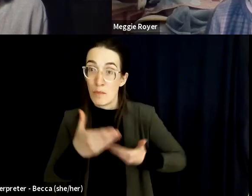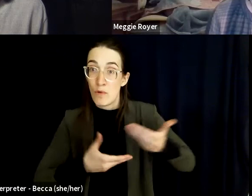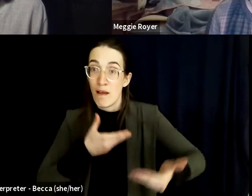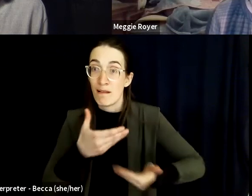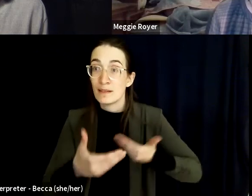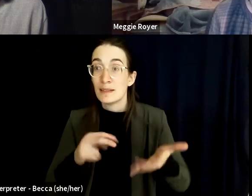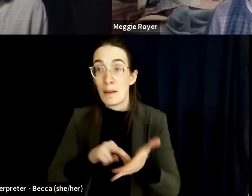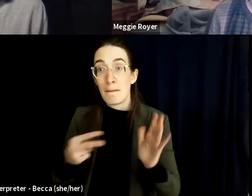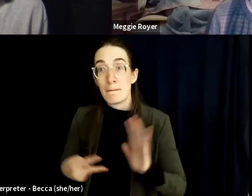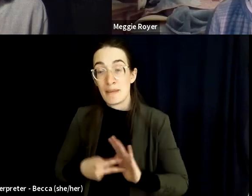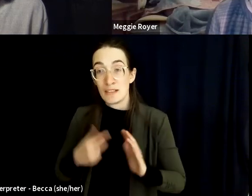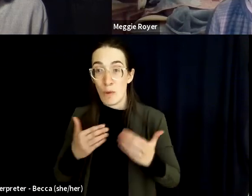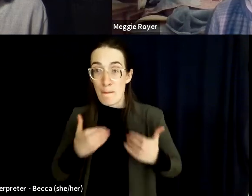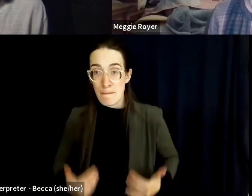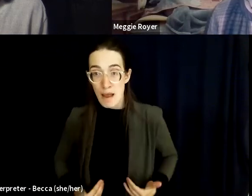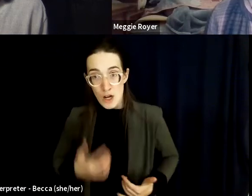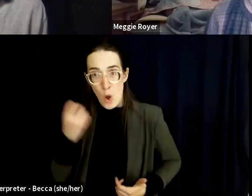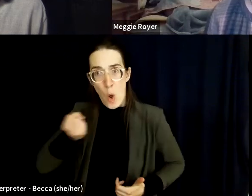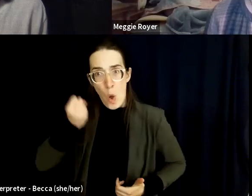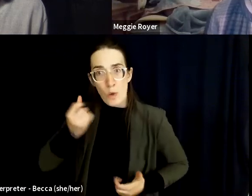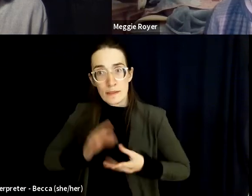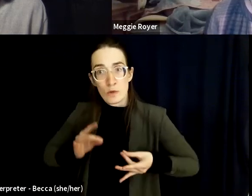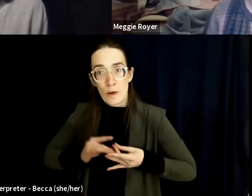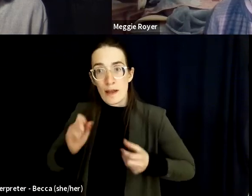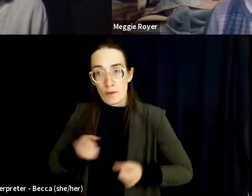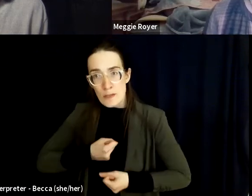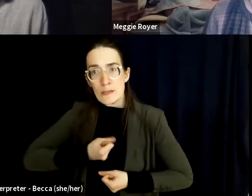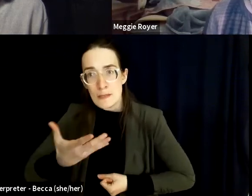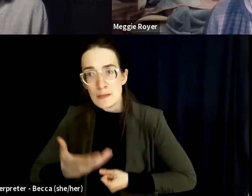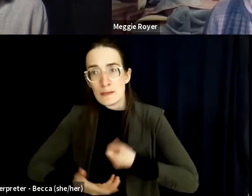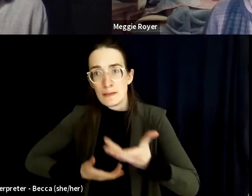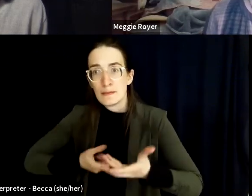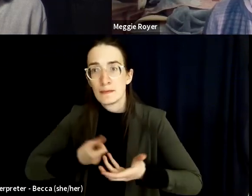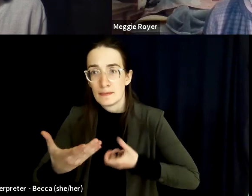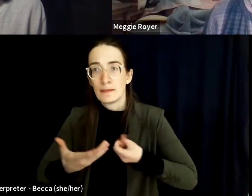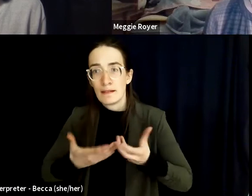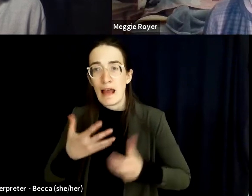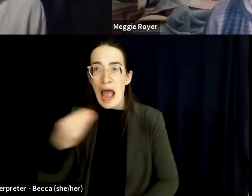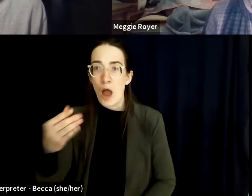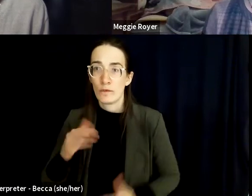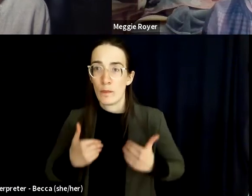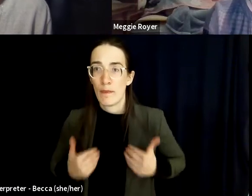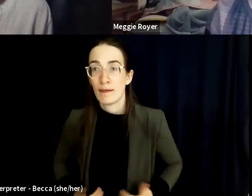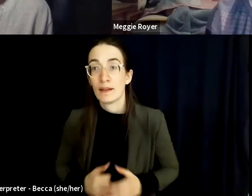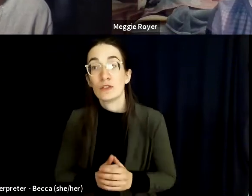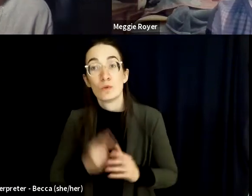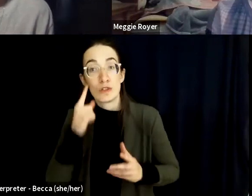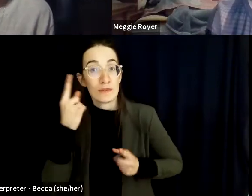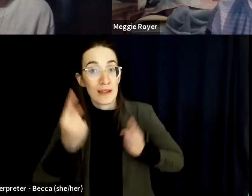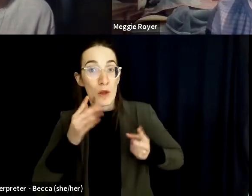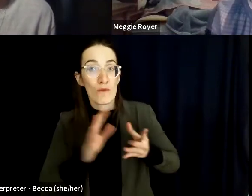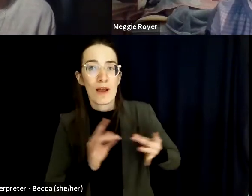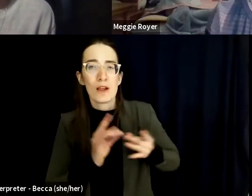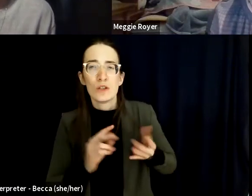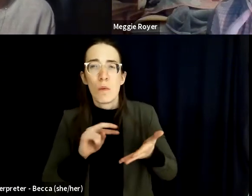the story out of your body. And so she was really thinking about, um, your story in a more